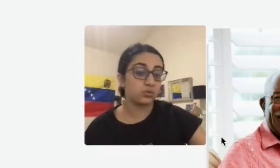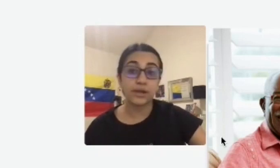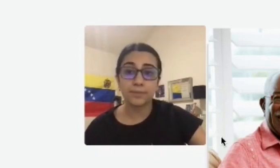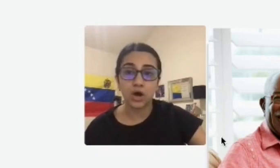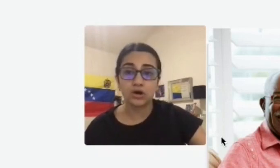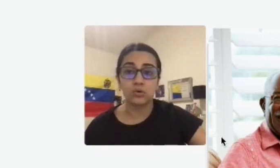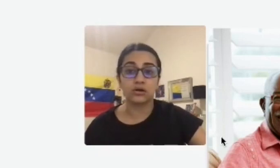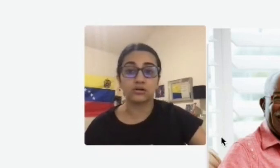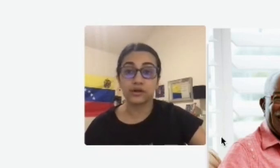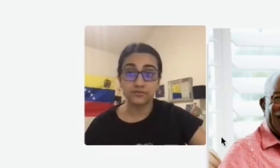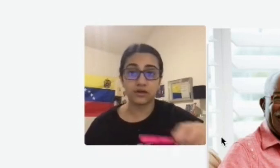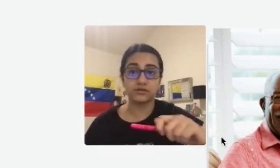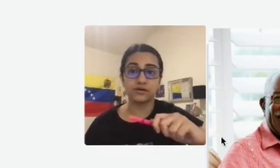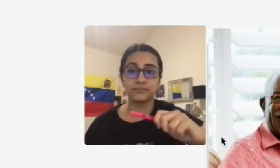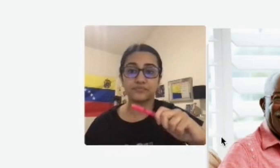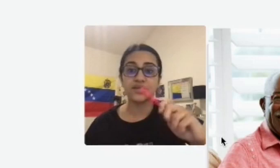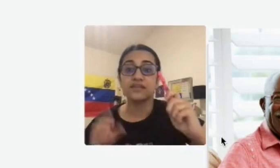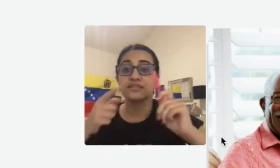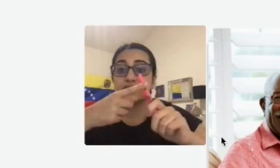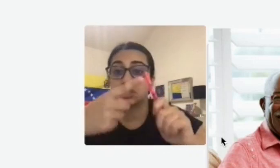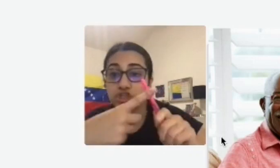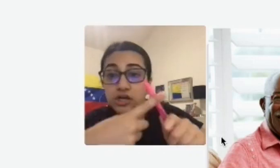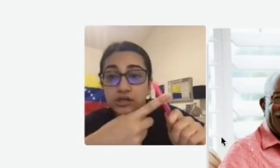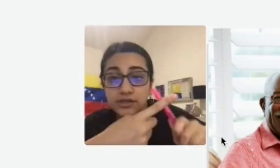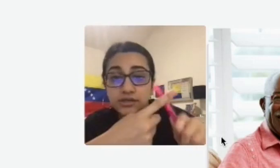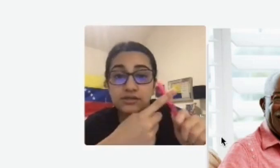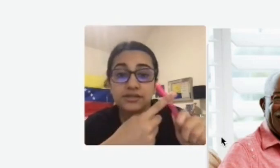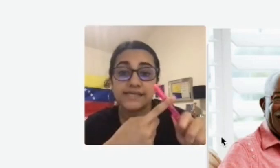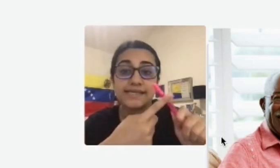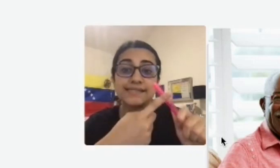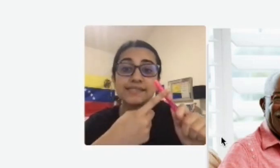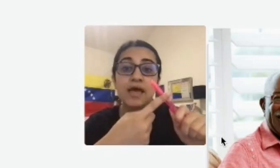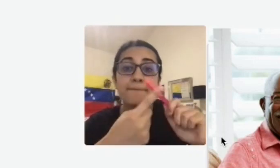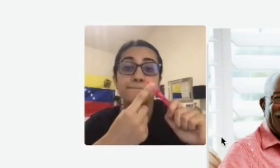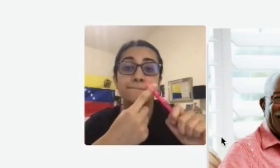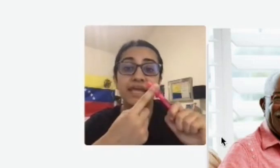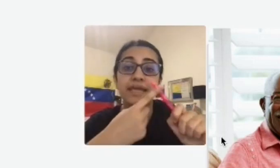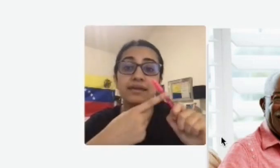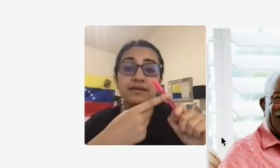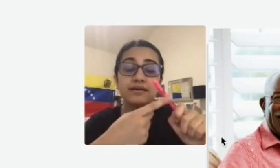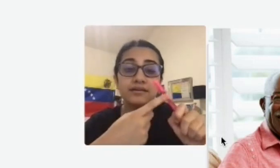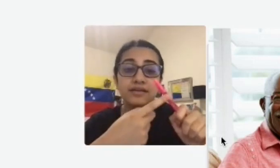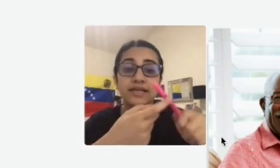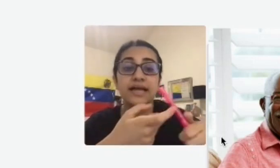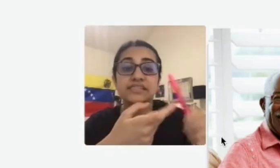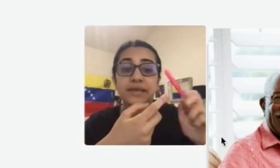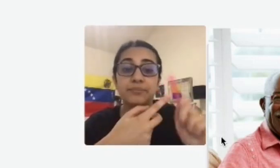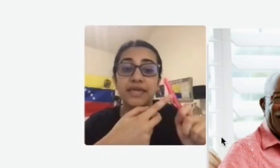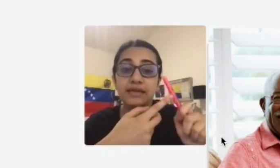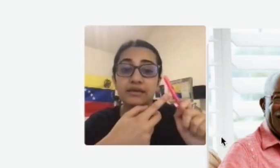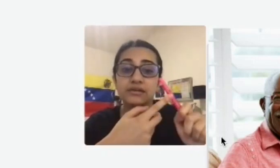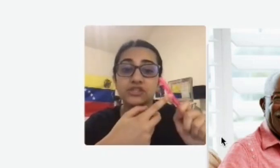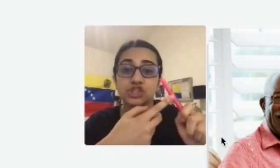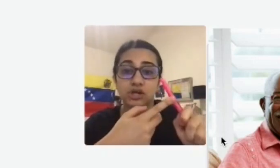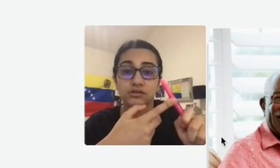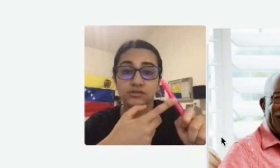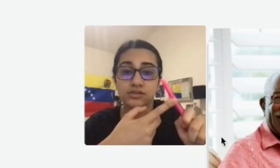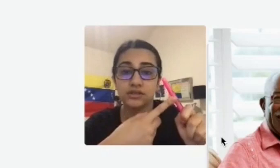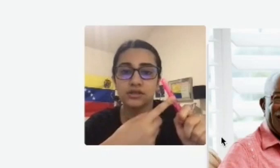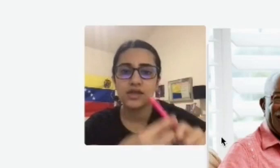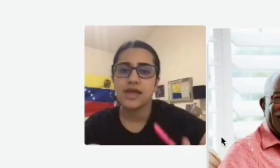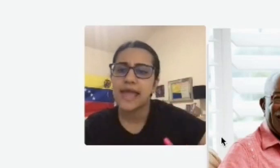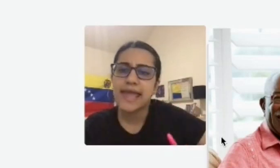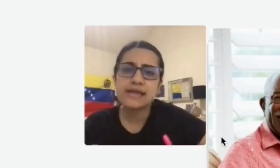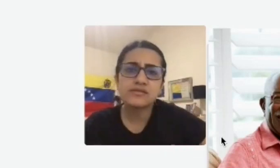the grandpa or grandfather? The shirt is pink. He has a pink